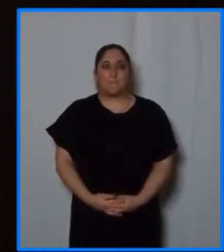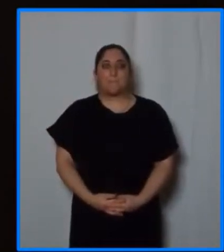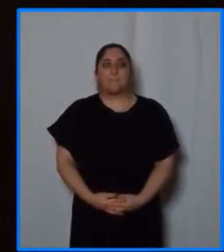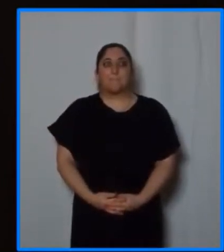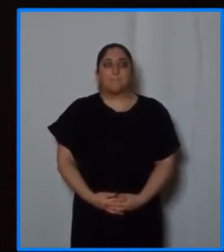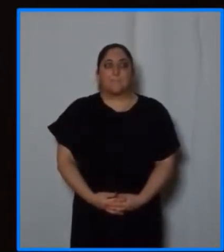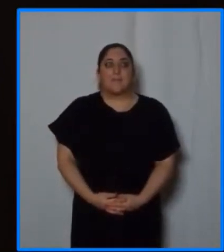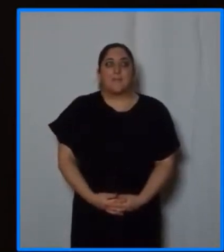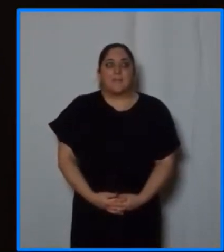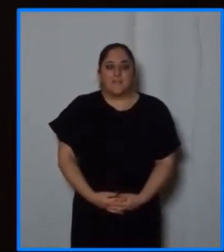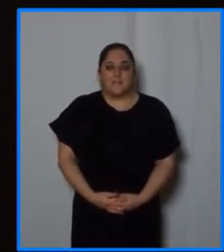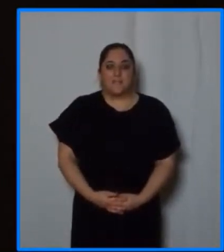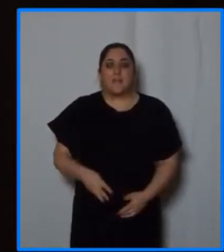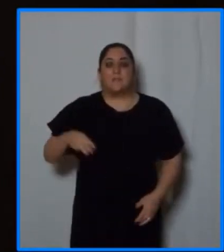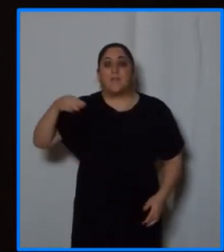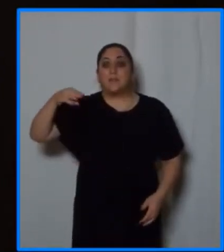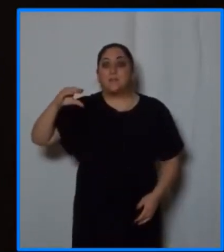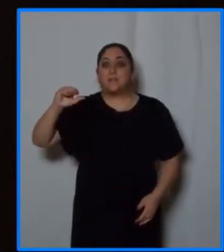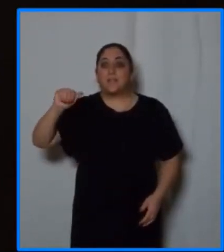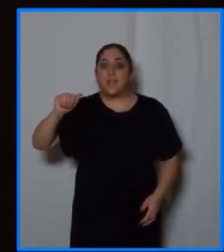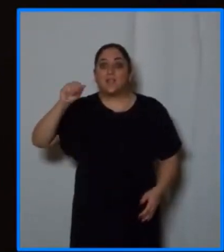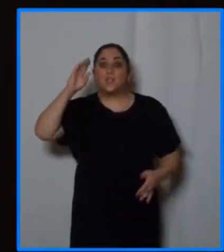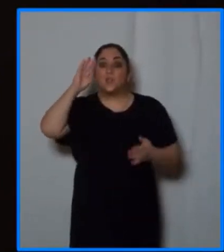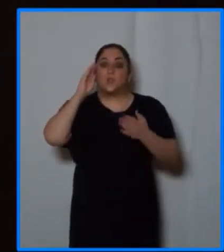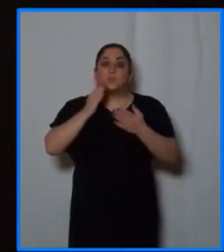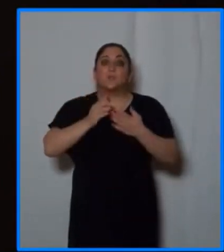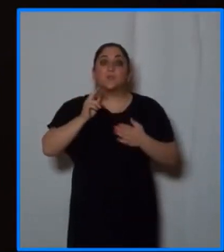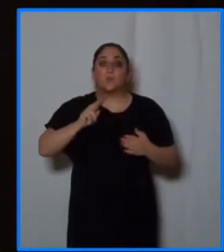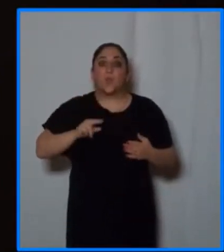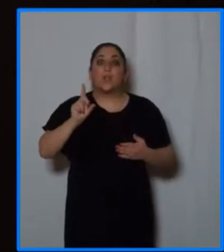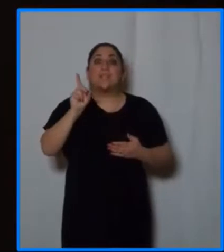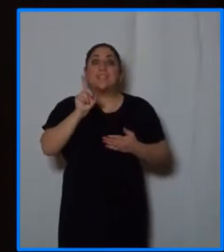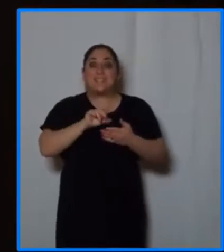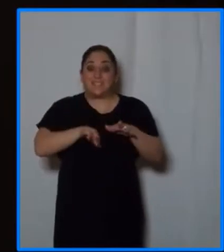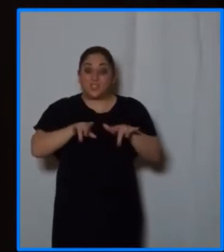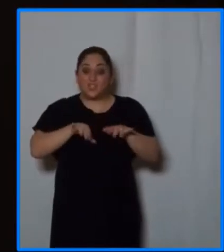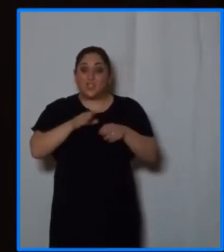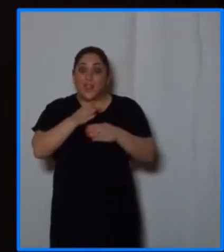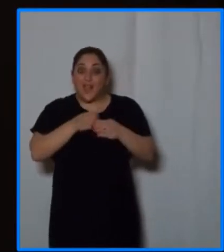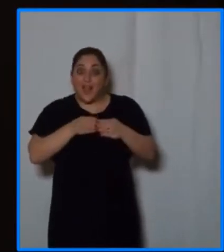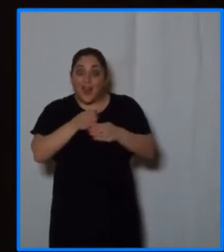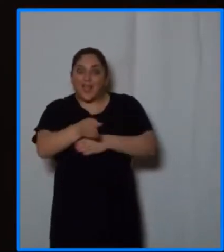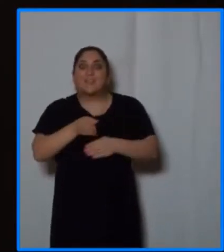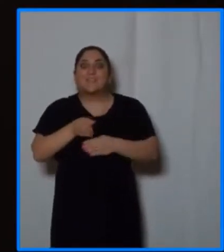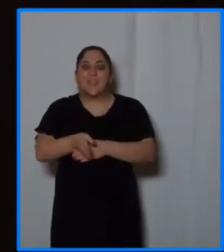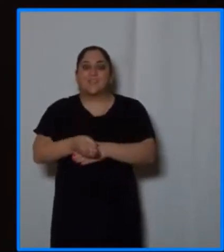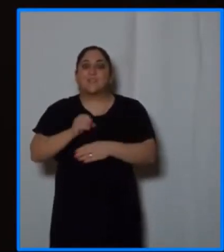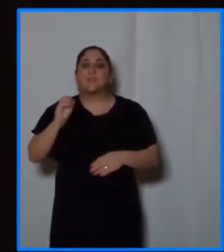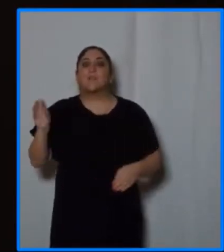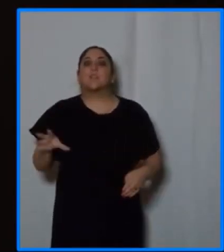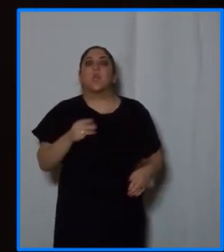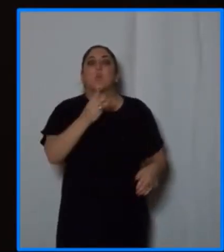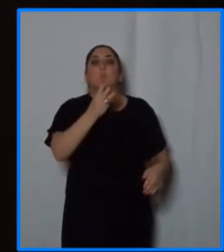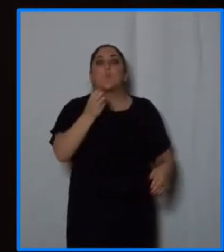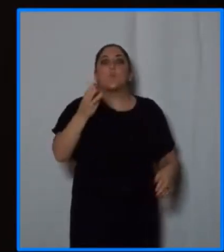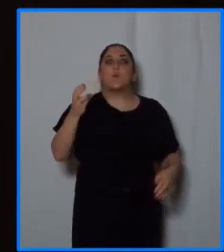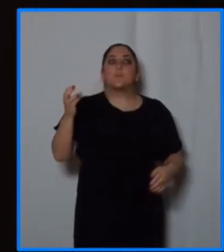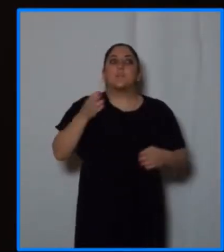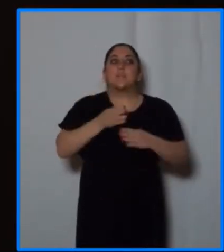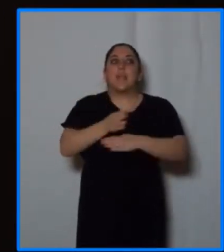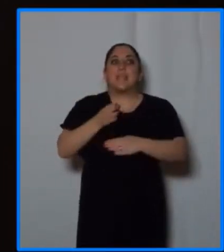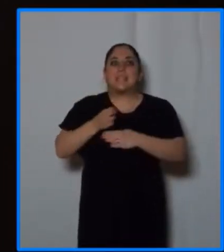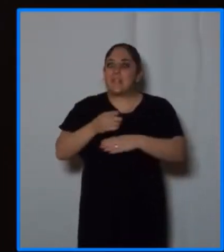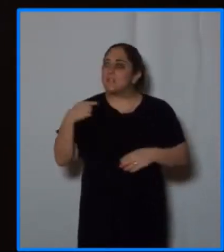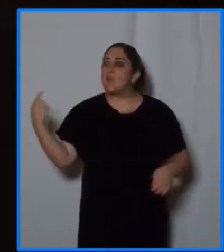Part of the MCA's remit deals with digital accessibility and particularly website accessibility in the